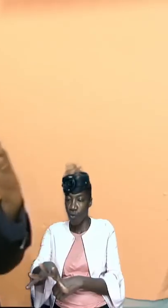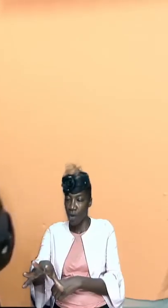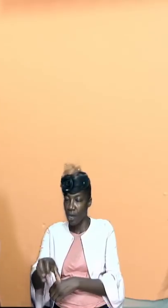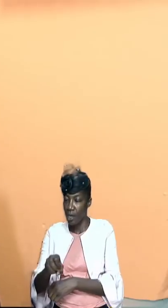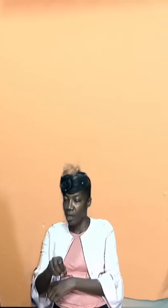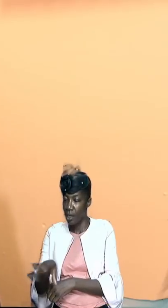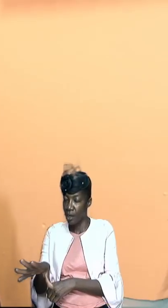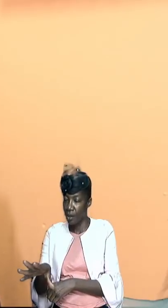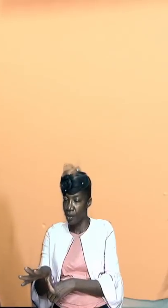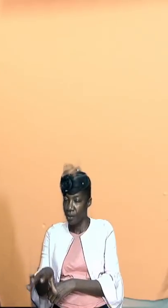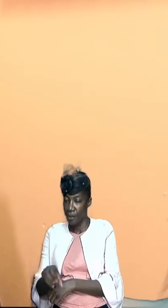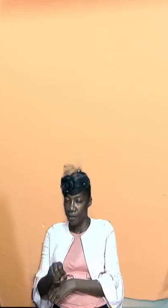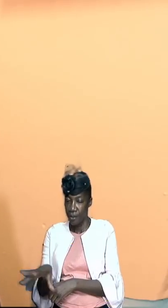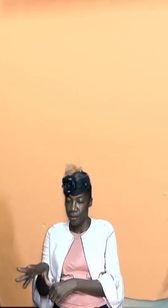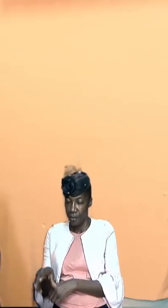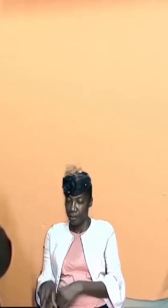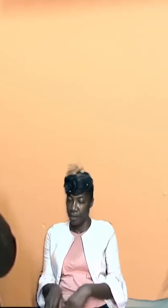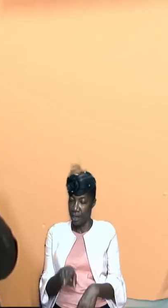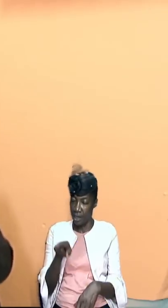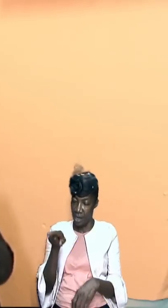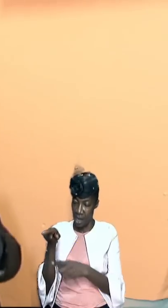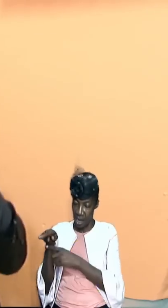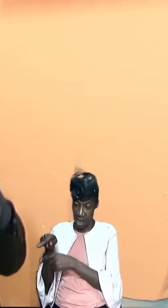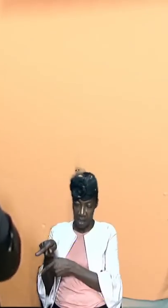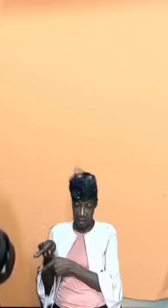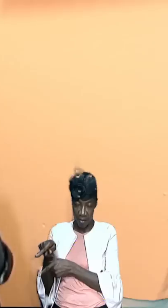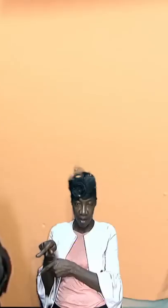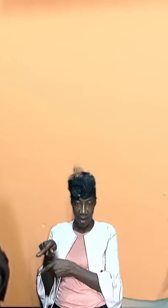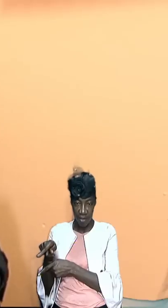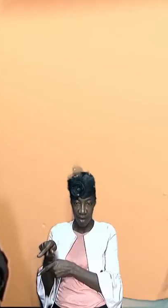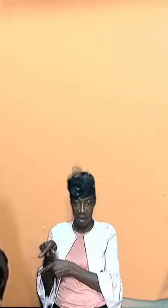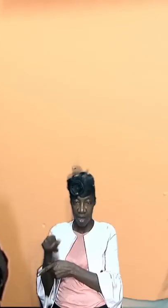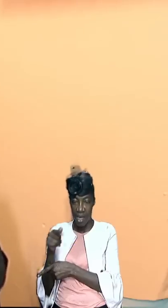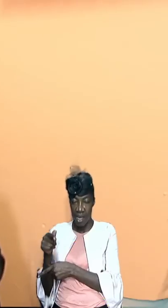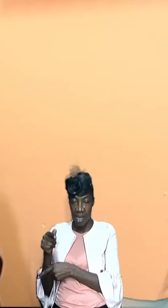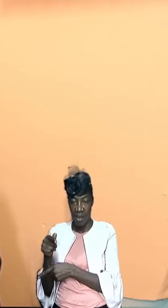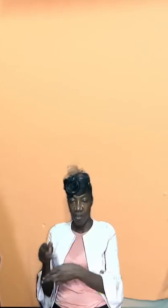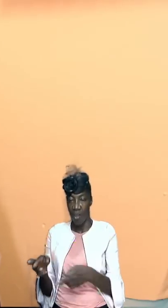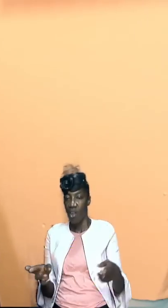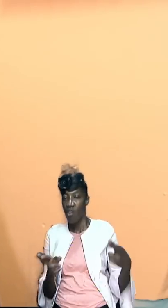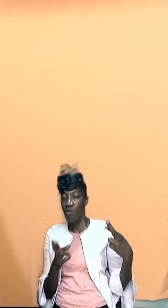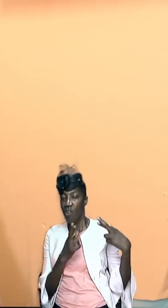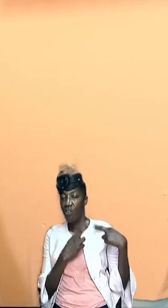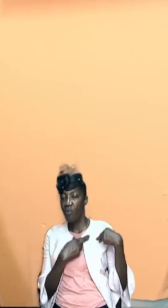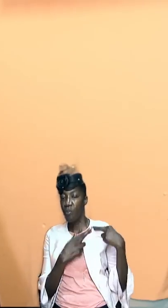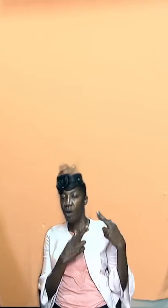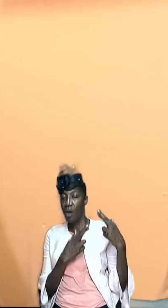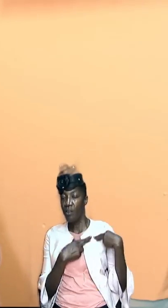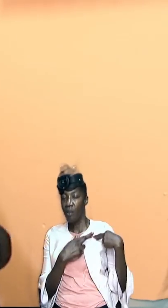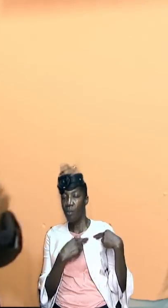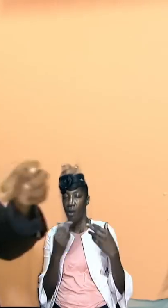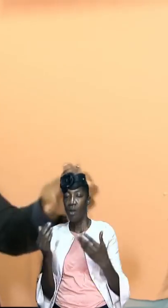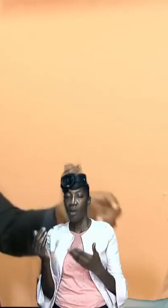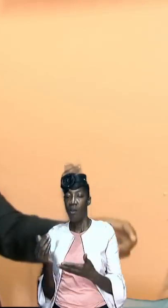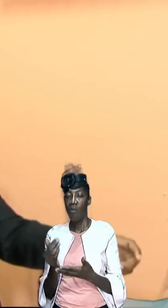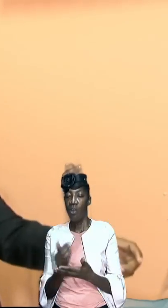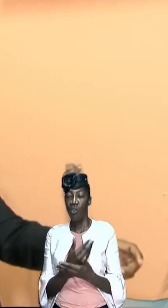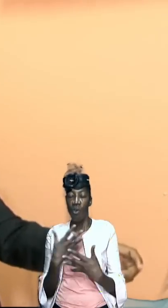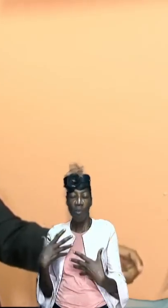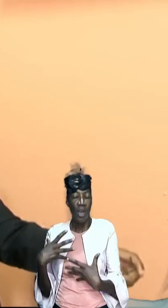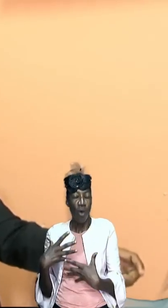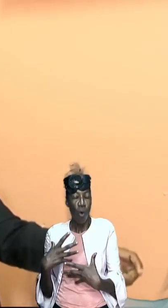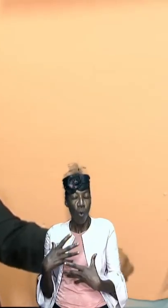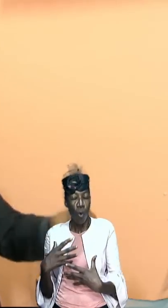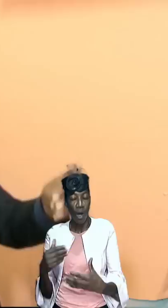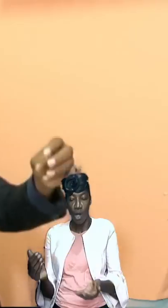the isolation is what is responsible for some being in the cold, some being in